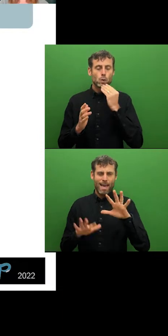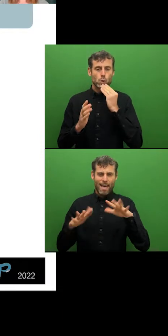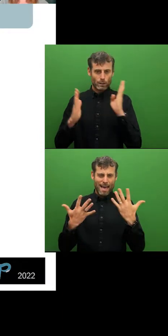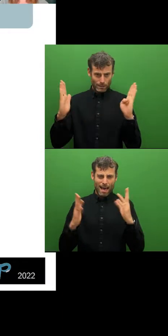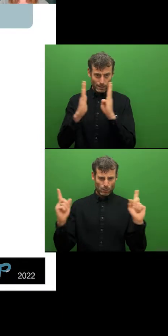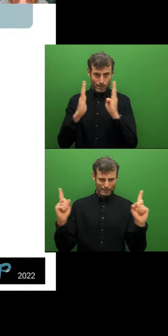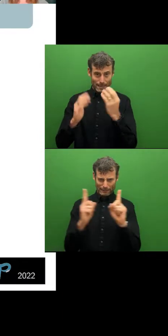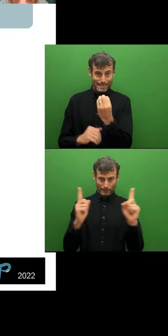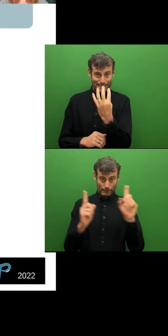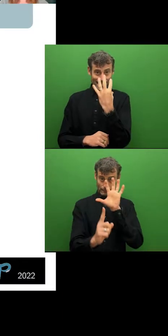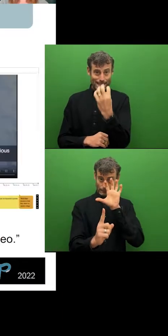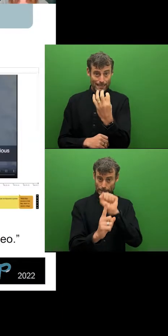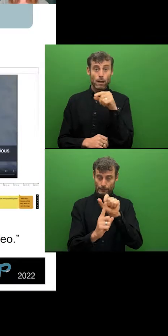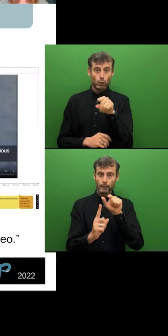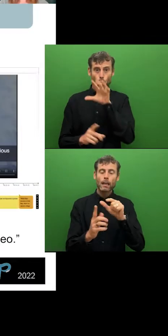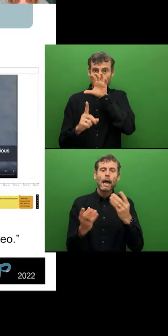to spot signs.